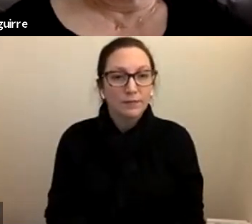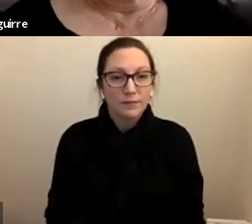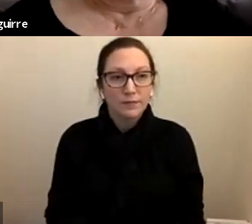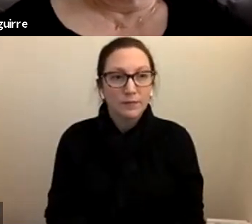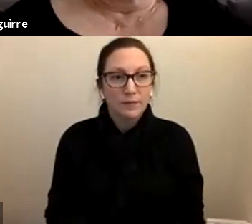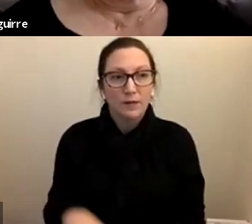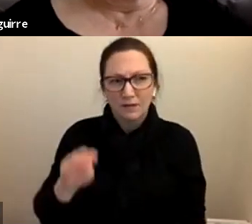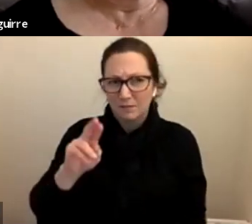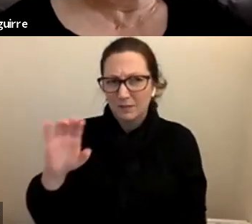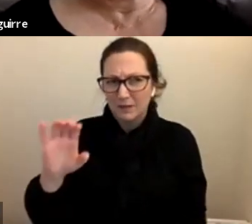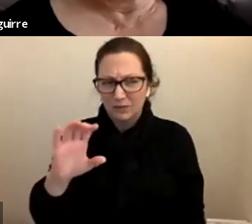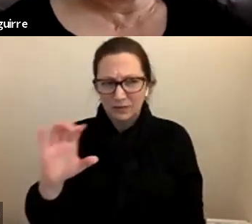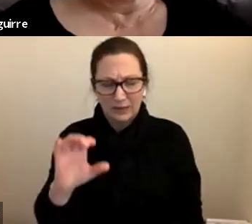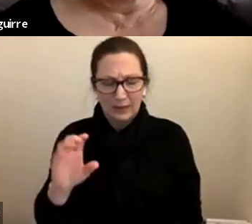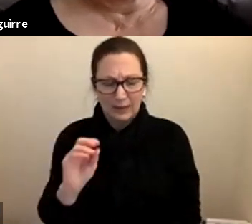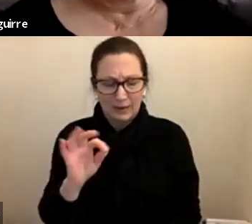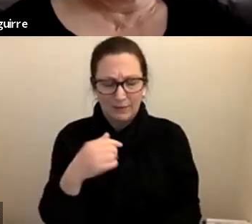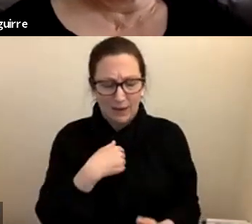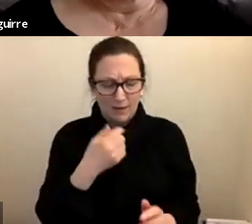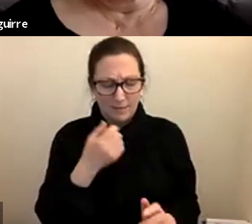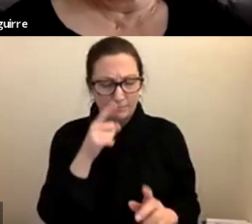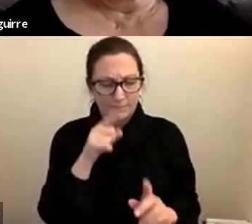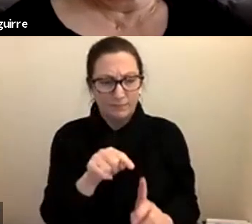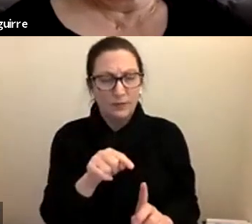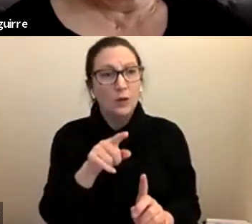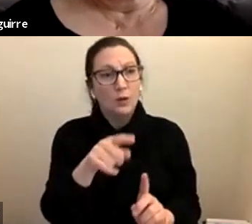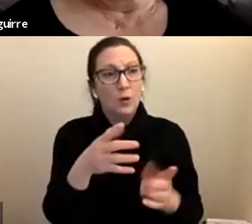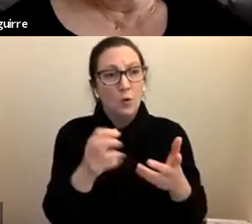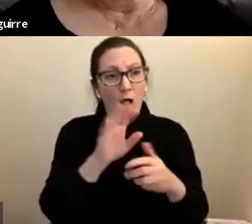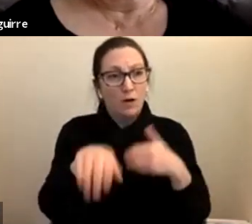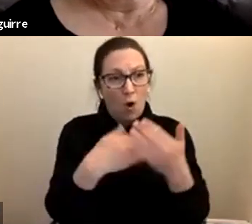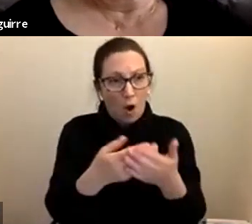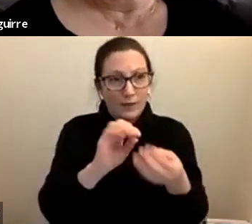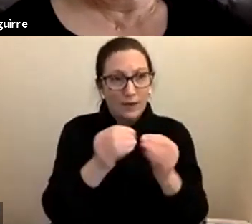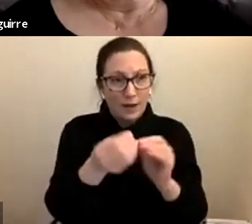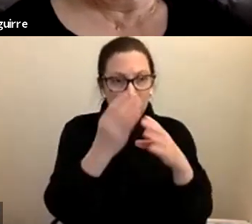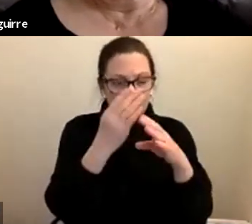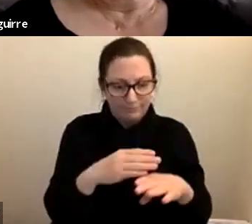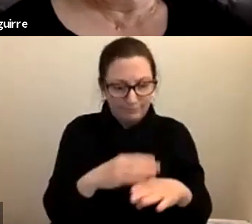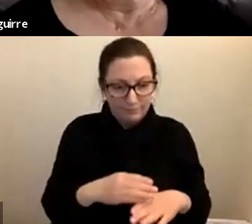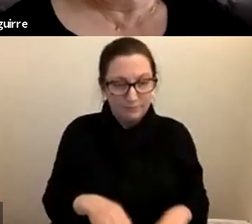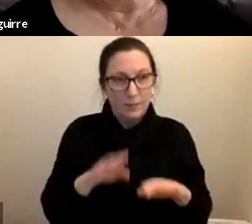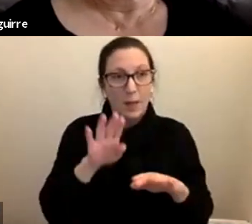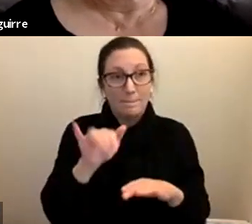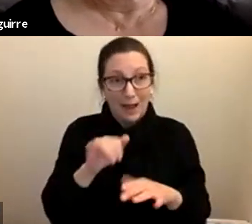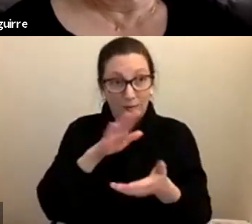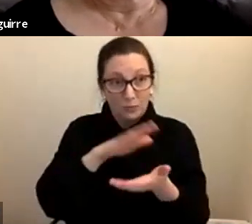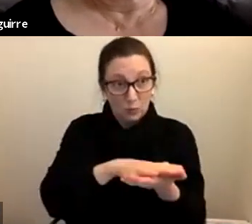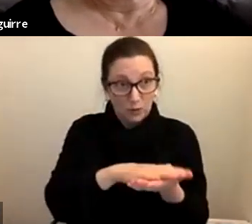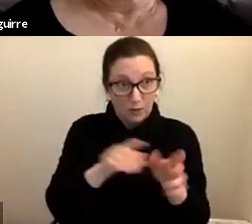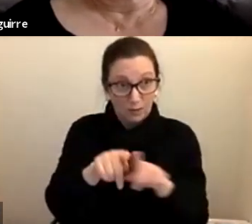So what you're asking, if I may, is that you want all of the disaggregated data by school as